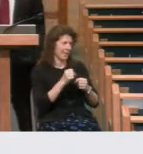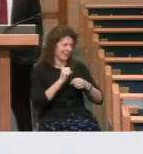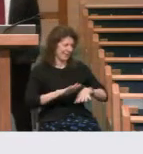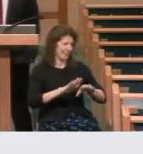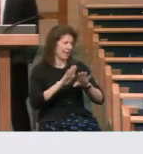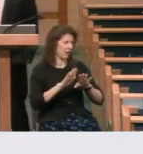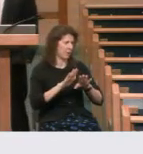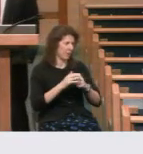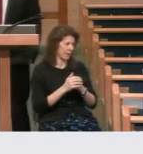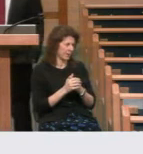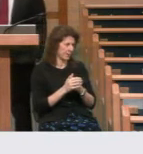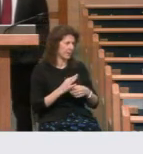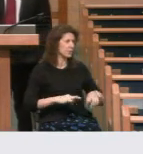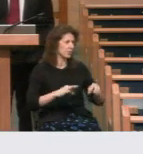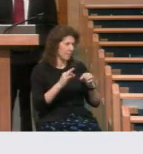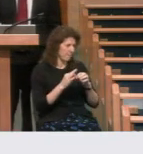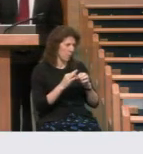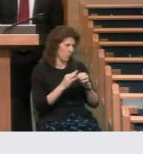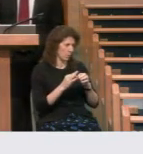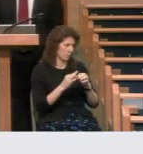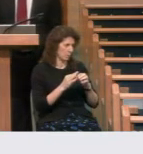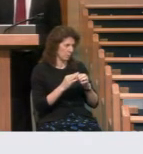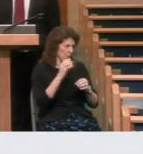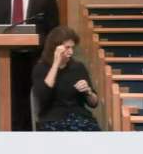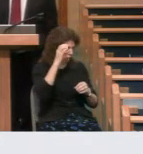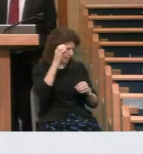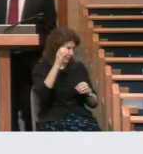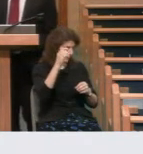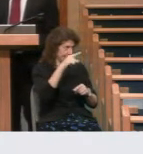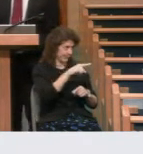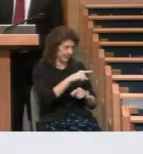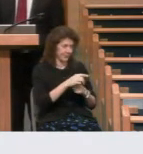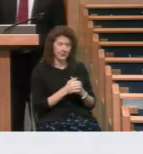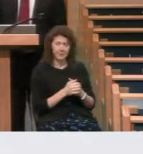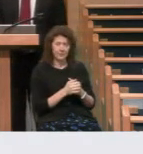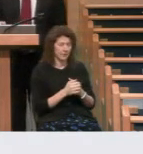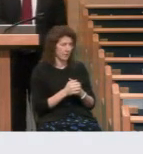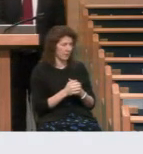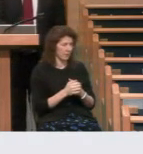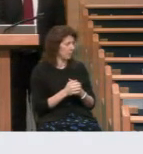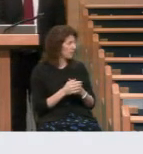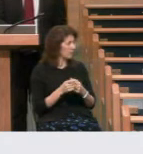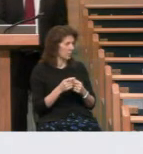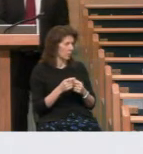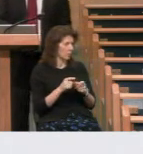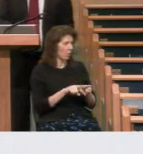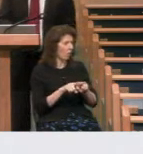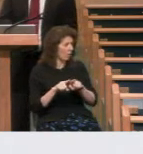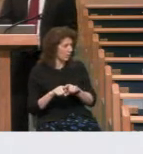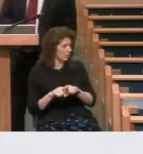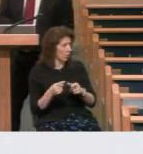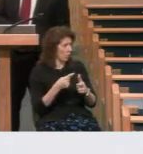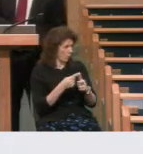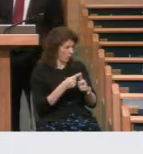And so an important passage, important concept in this book. Did I go too fast there? Okay. Also in 1